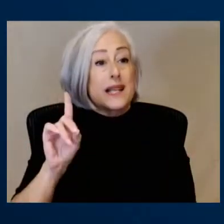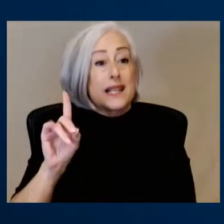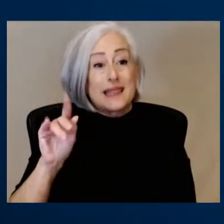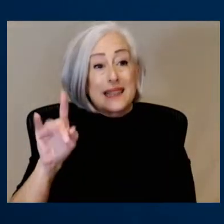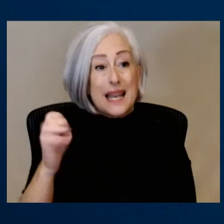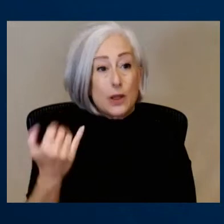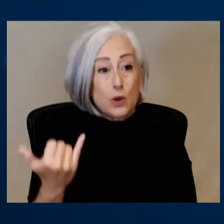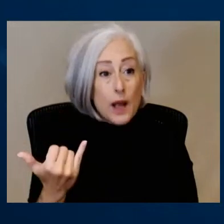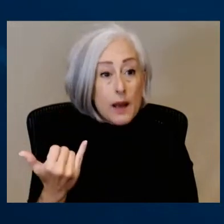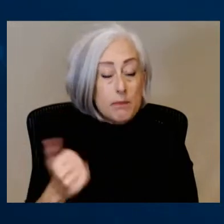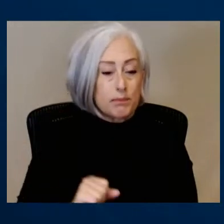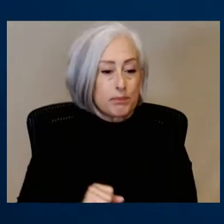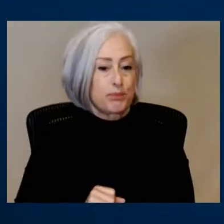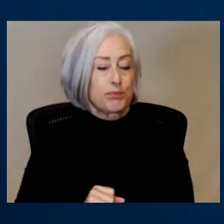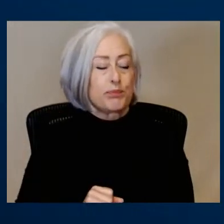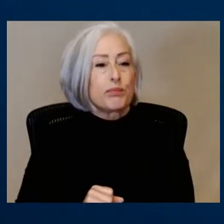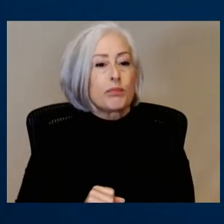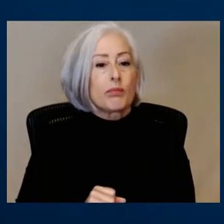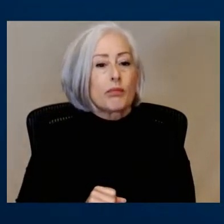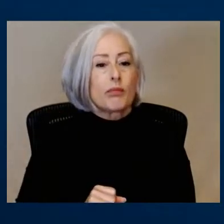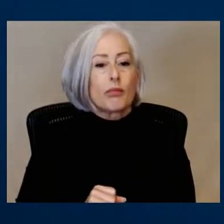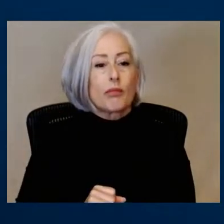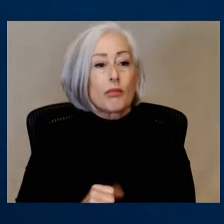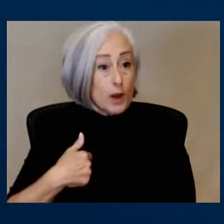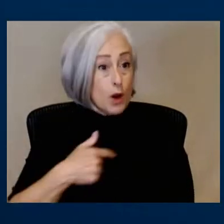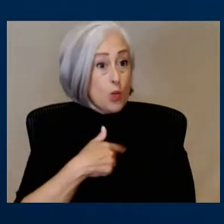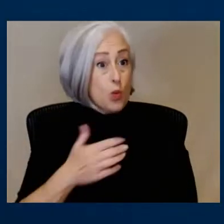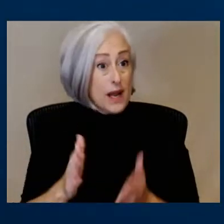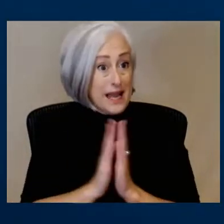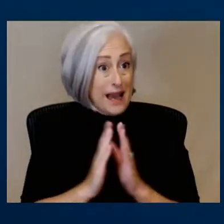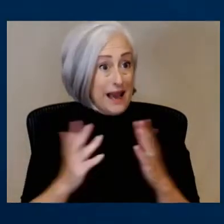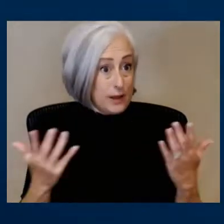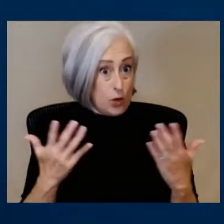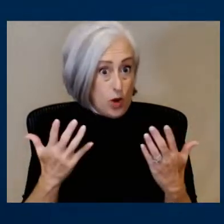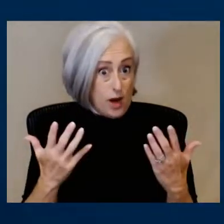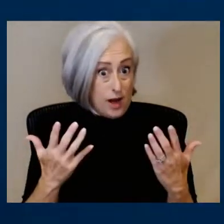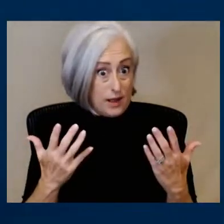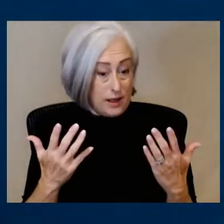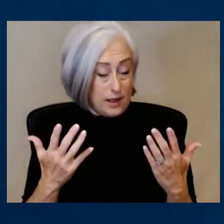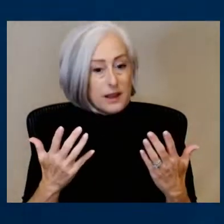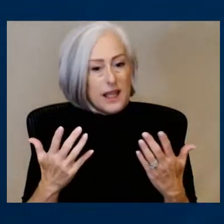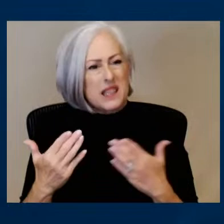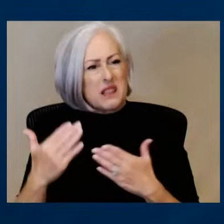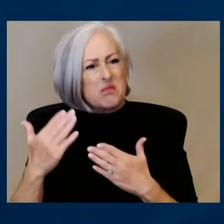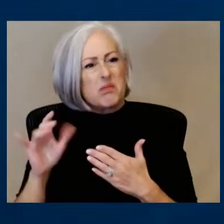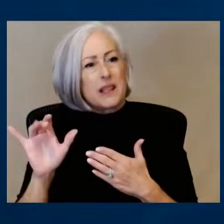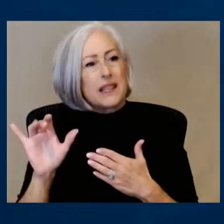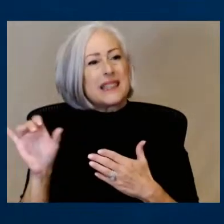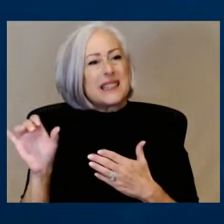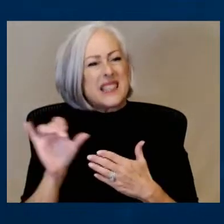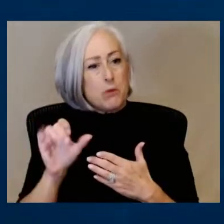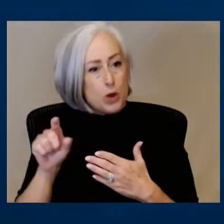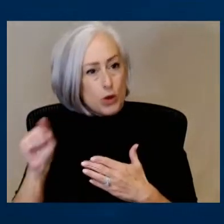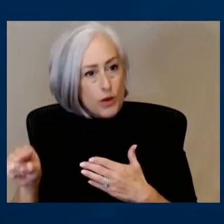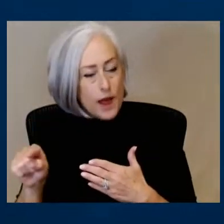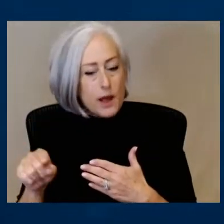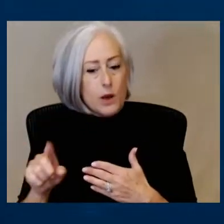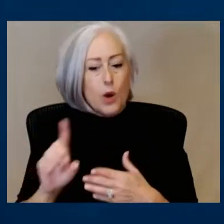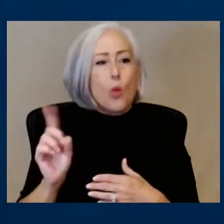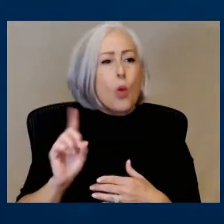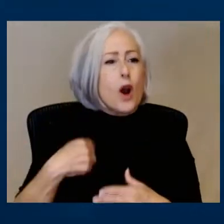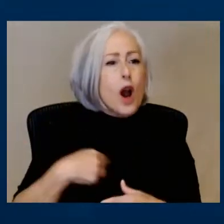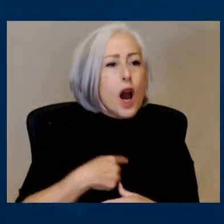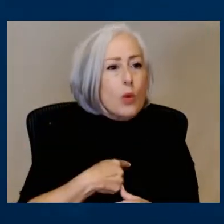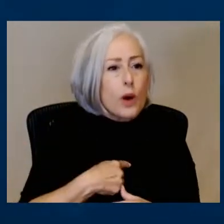if what the types of that we ask on our screening tests, which are a derivative of this, are where are we, what floor are we on, what's